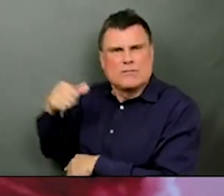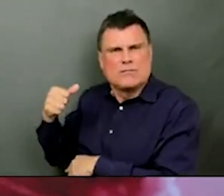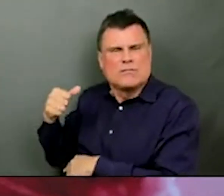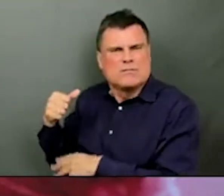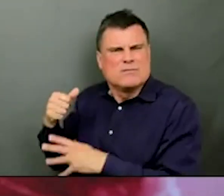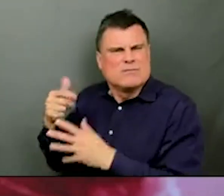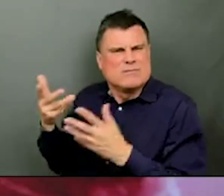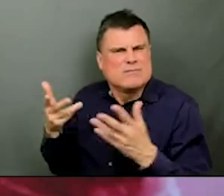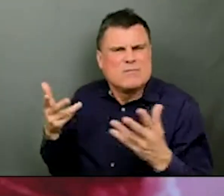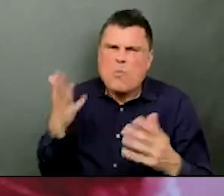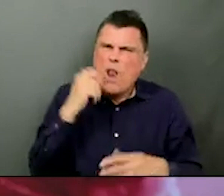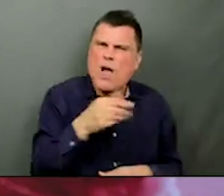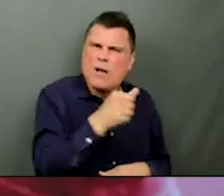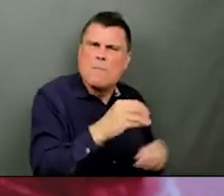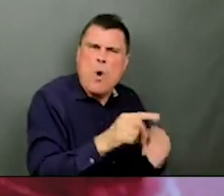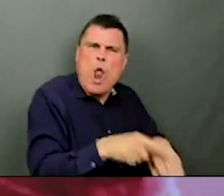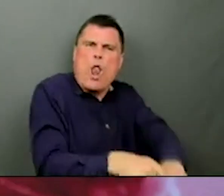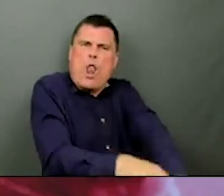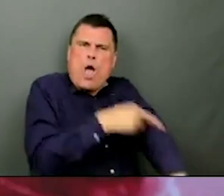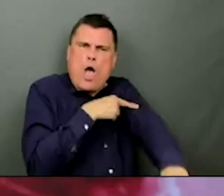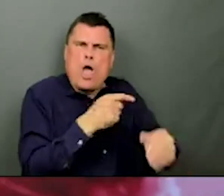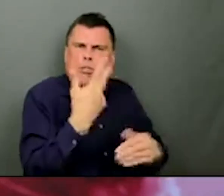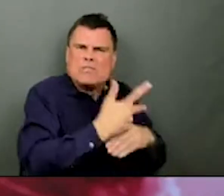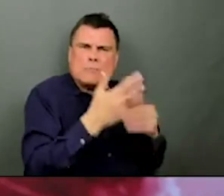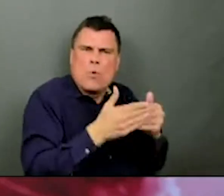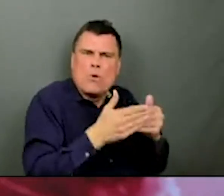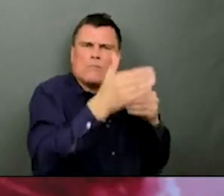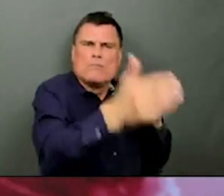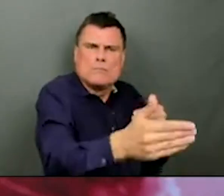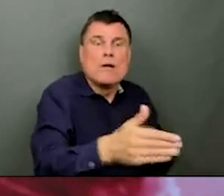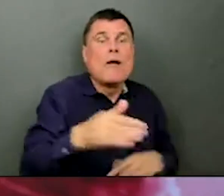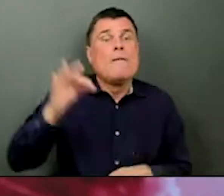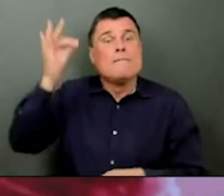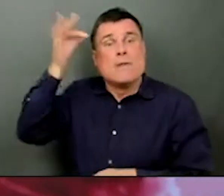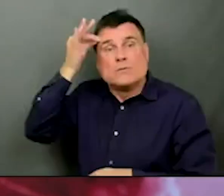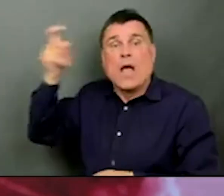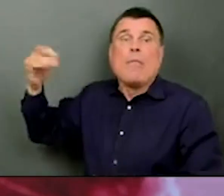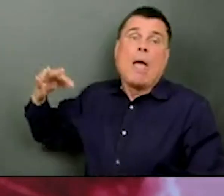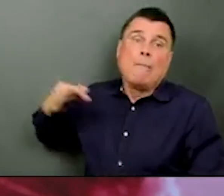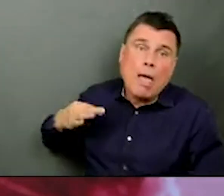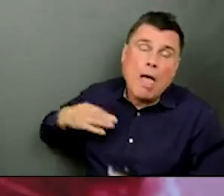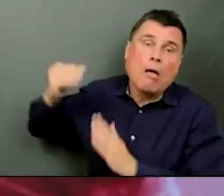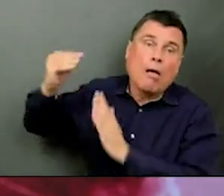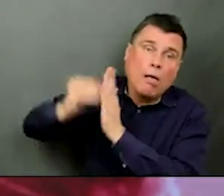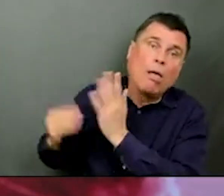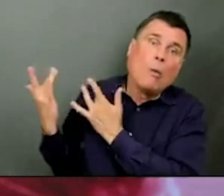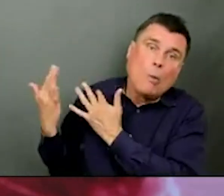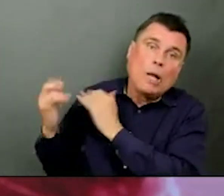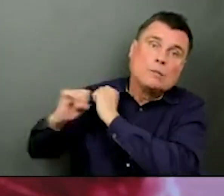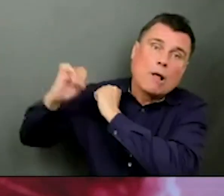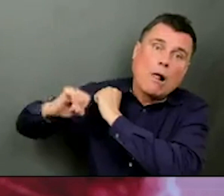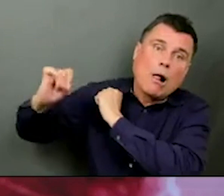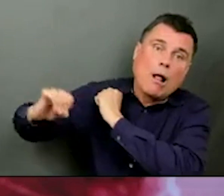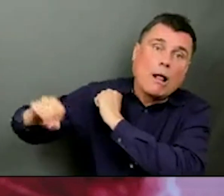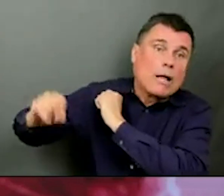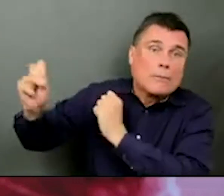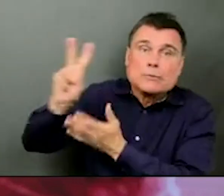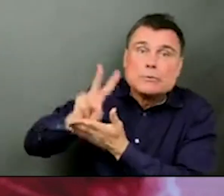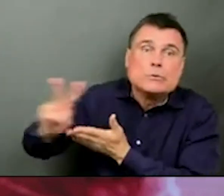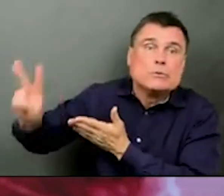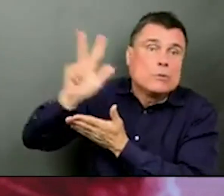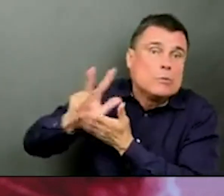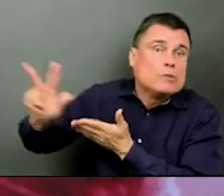time to cover people so that they, because again, the federal program, they have to apply, and it could be weeks before they get that money, whereas